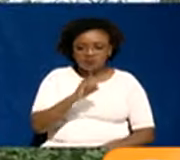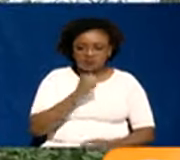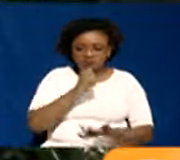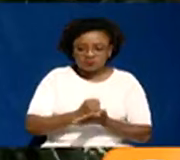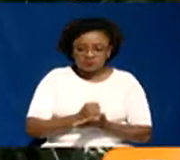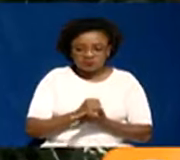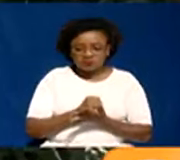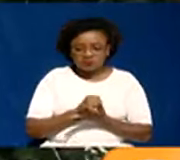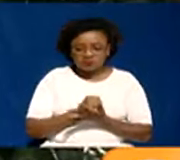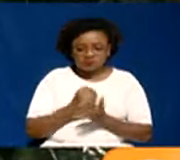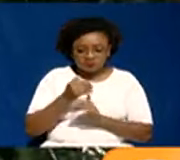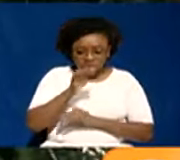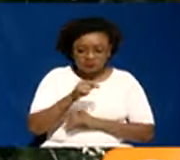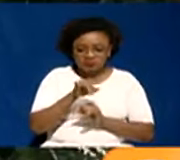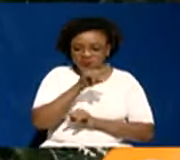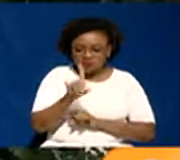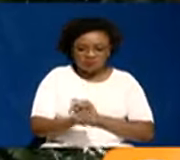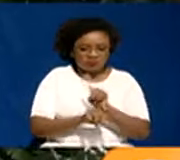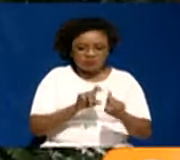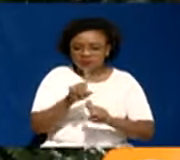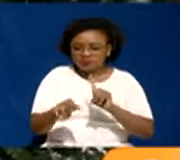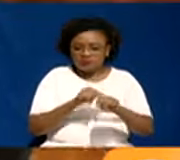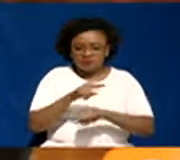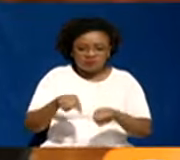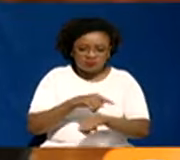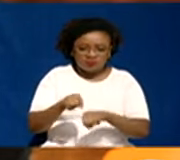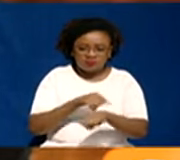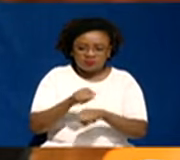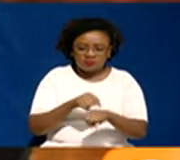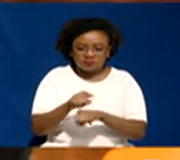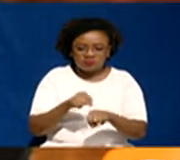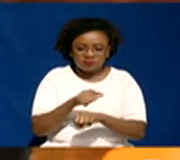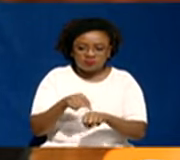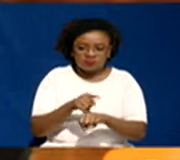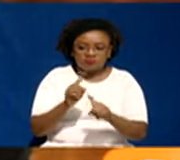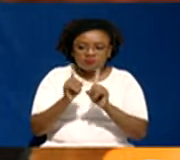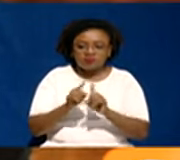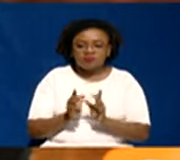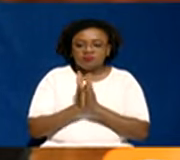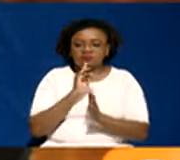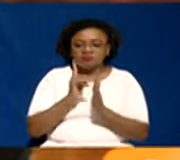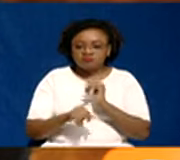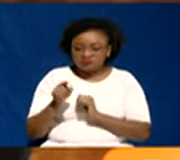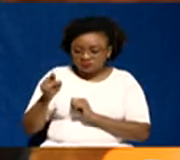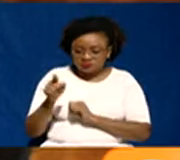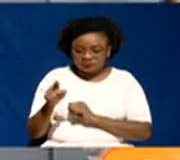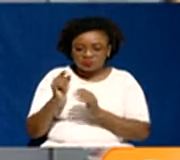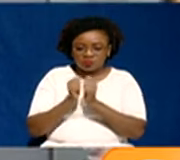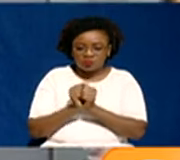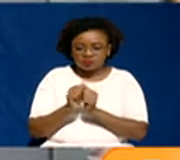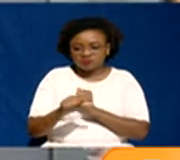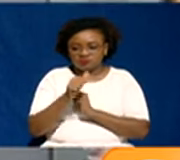headquarters where he was grilled 4 hours it is alleged that the former CS gently with